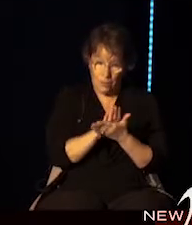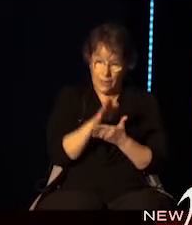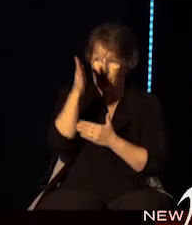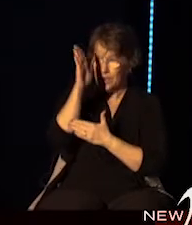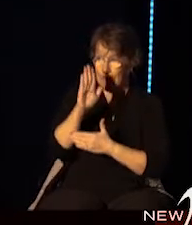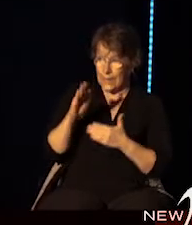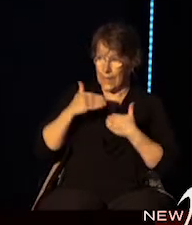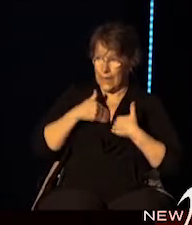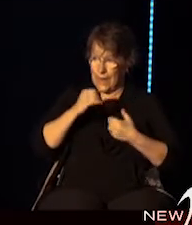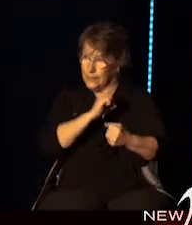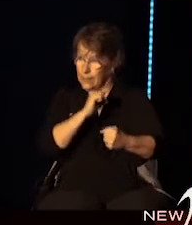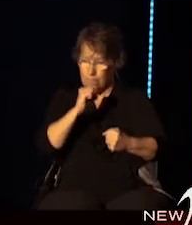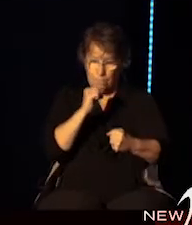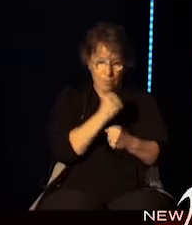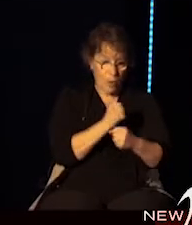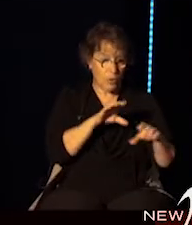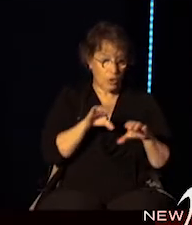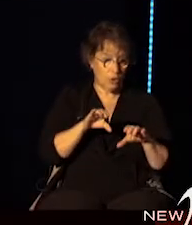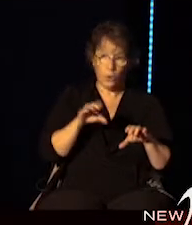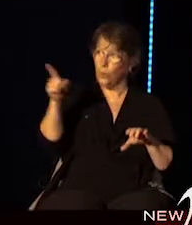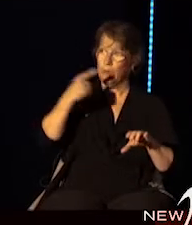promised?